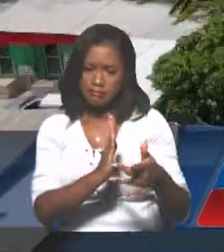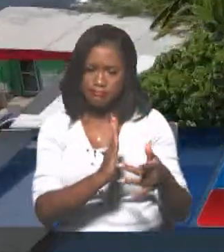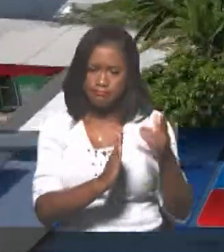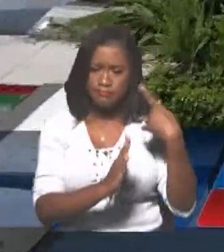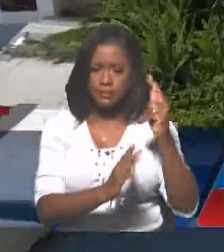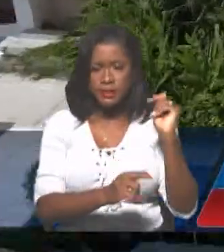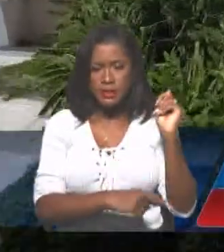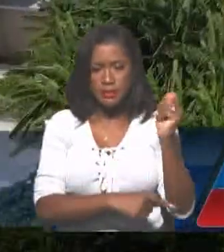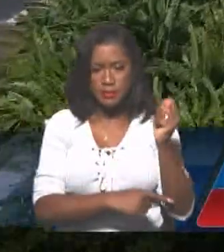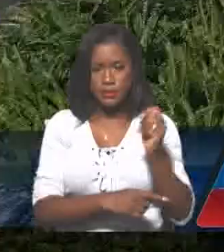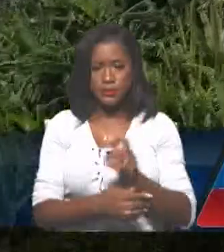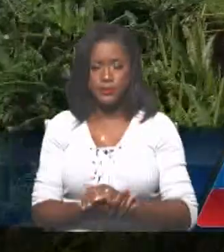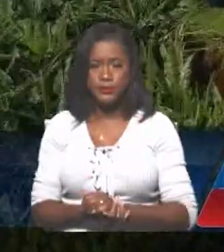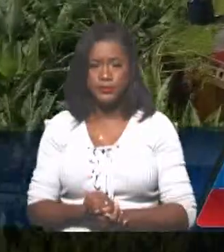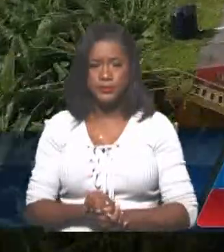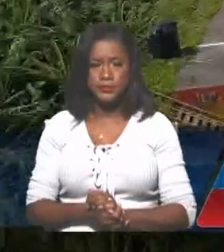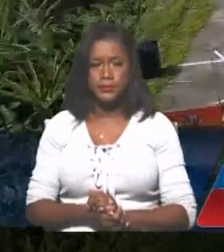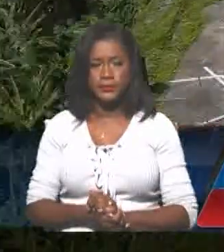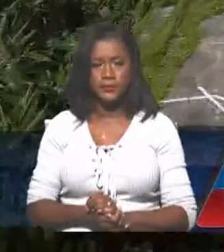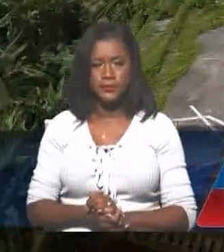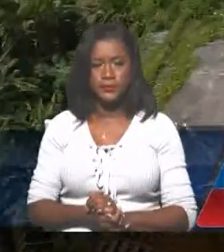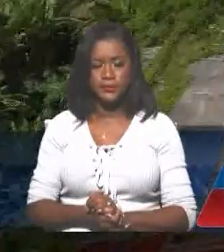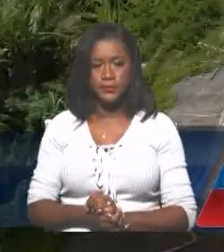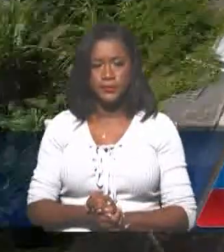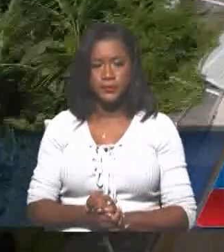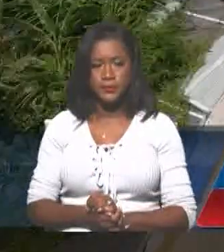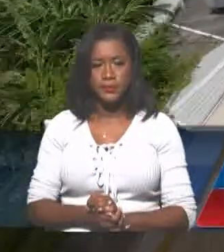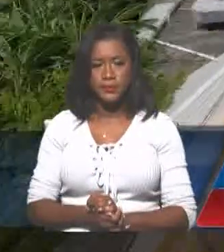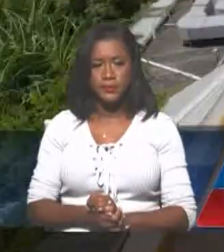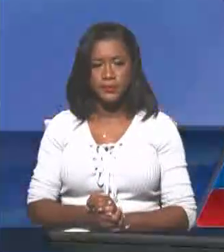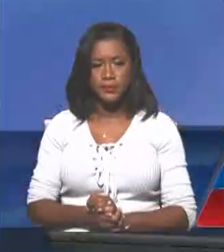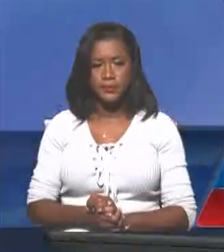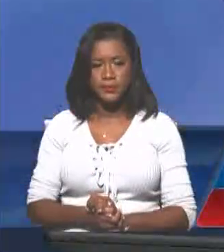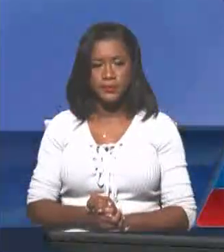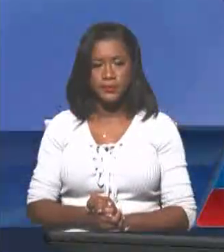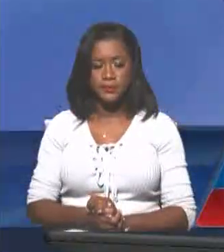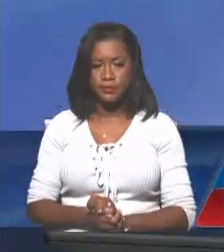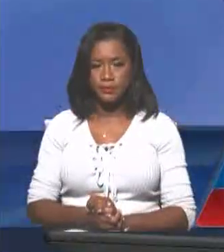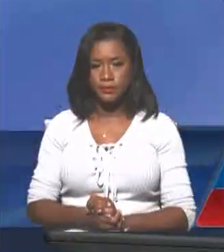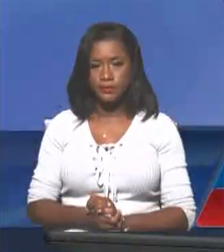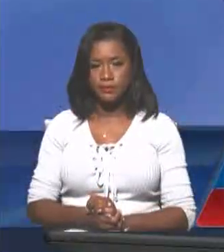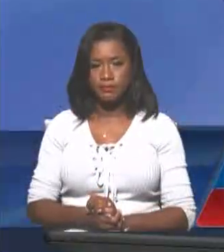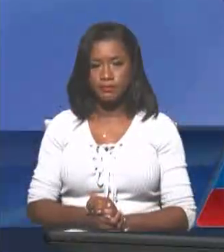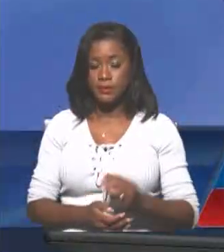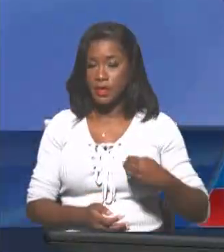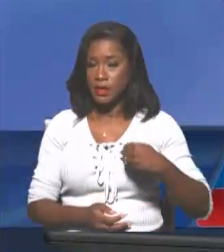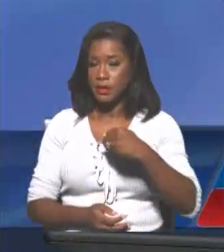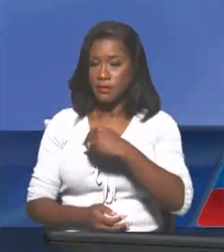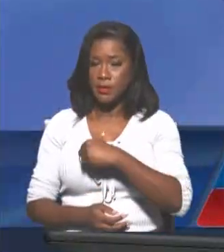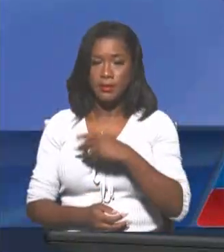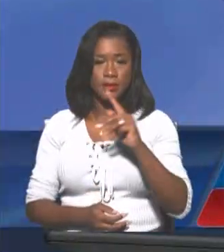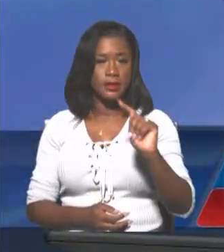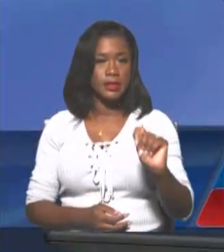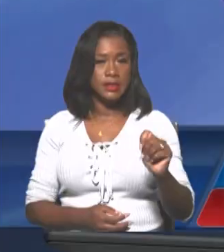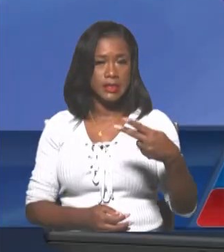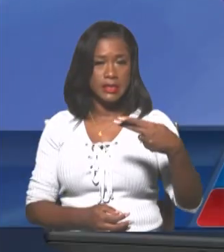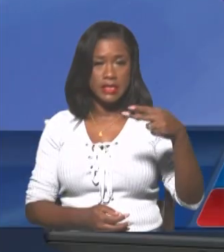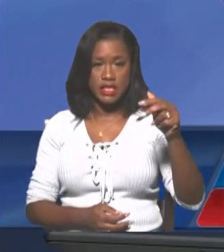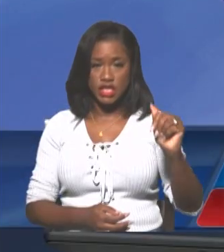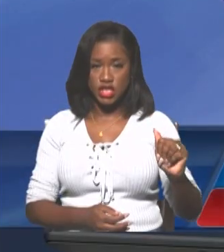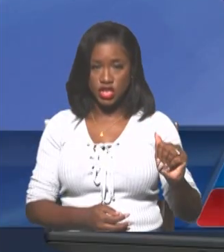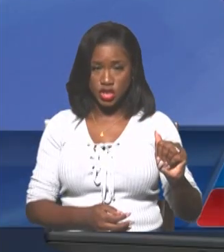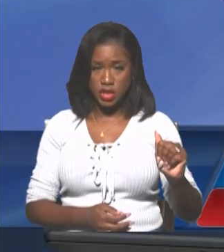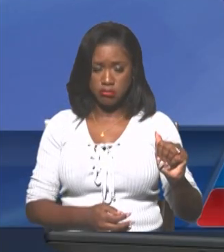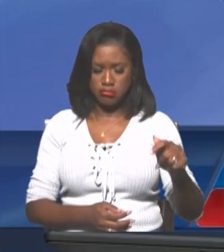assistance. Caricia Douglas, TTT News. Members of the Tobago House of Assembly Minority